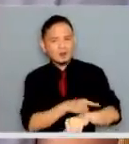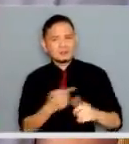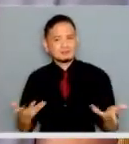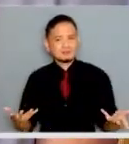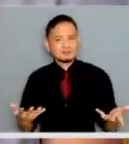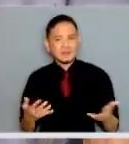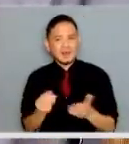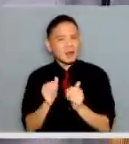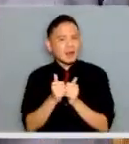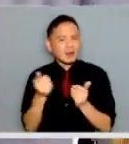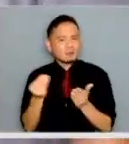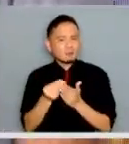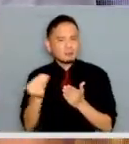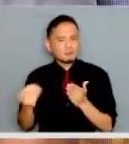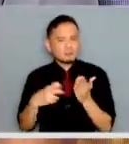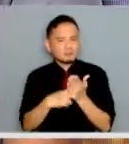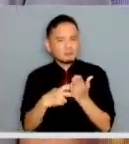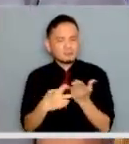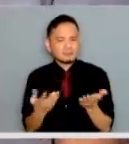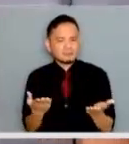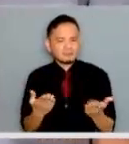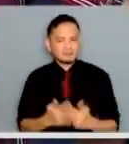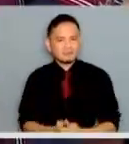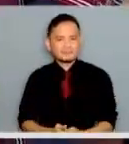tickets? Okay.